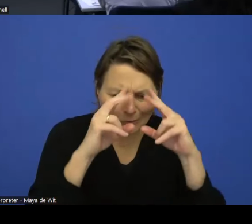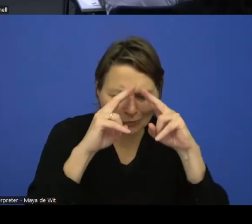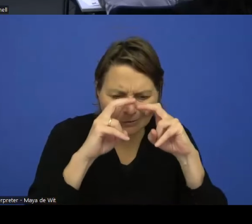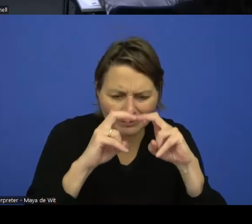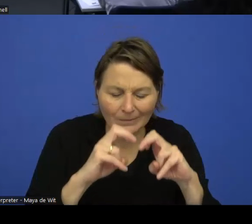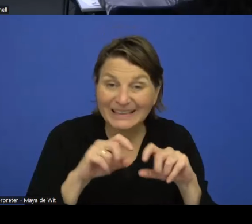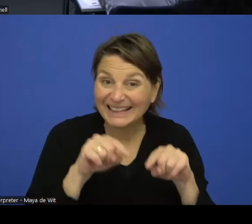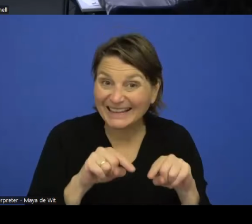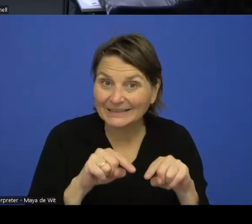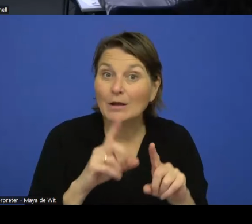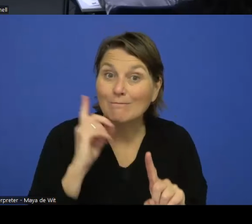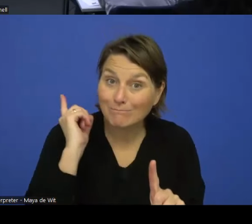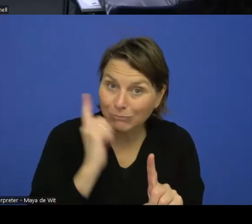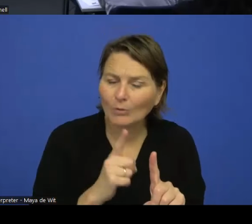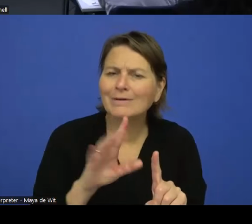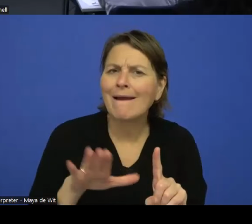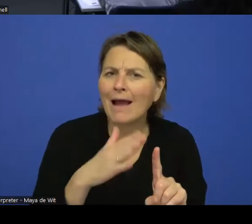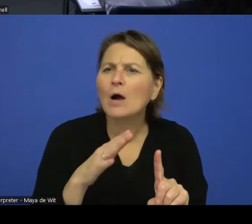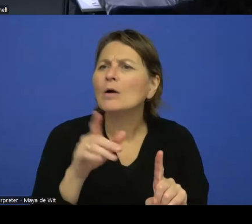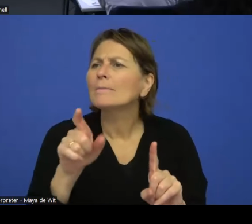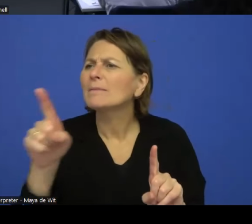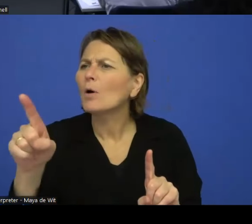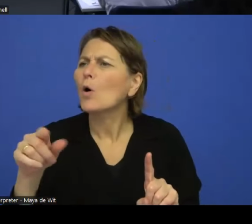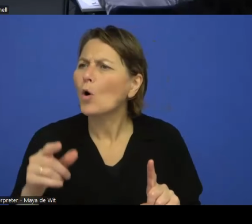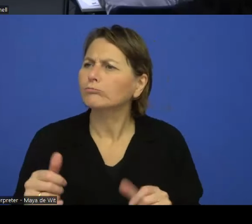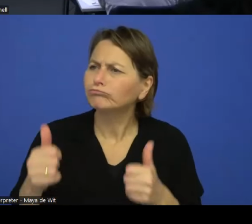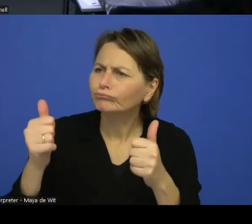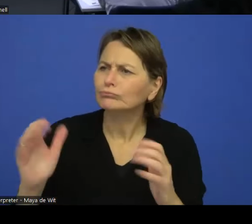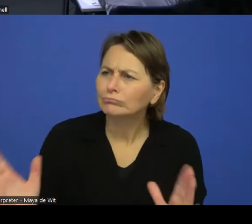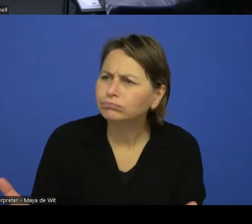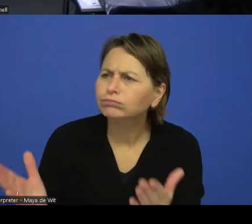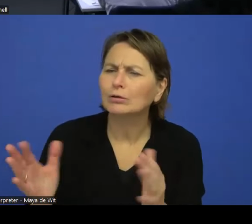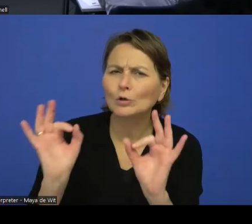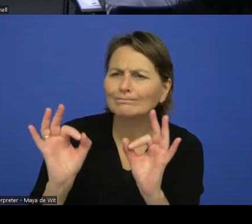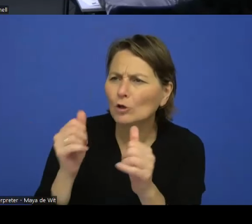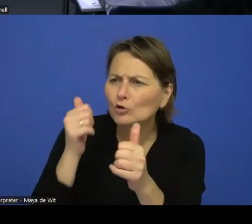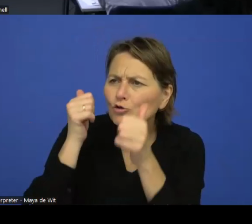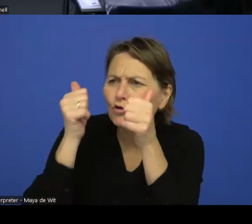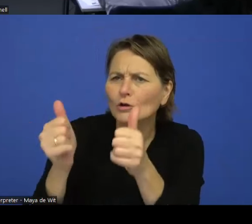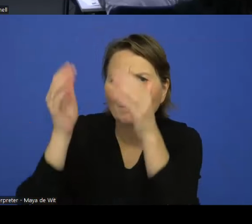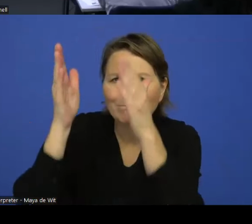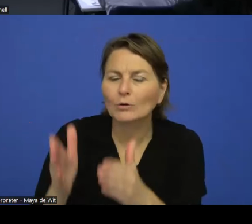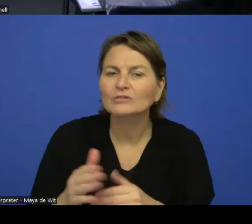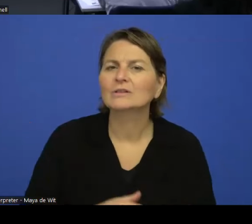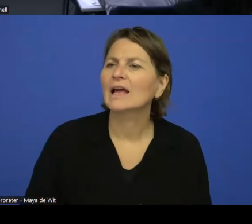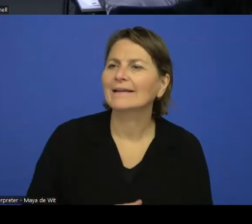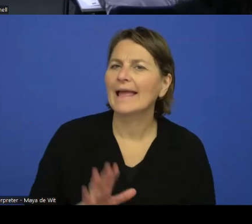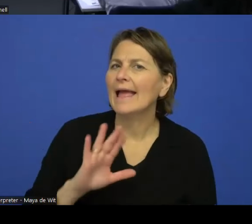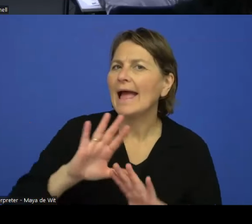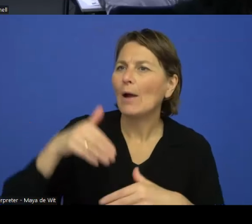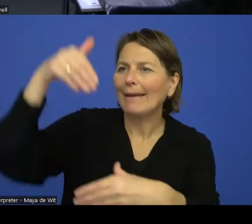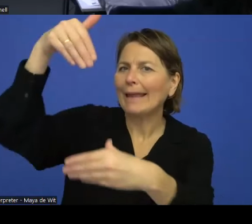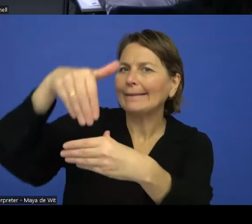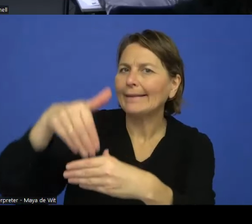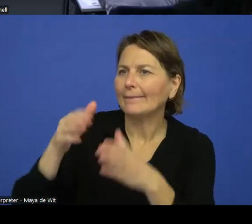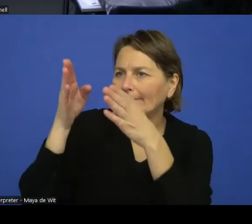people fit the mold? How do we raise people to be good people? How do we make them correct? Rather than exploring how are they? And